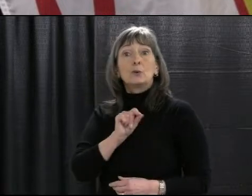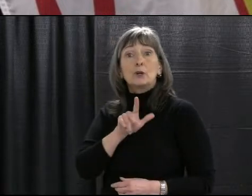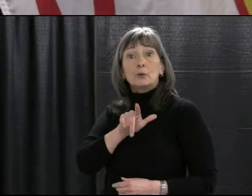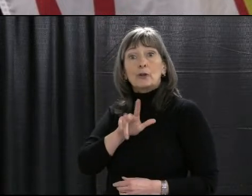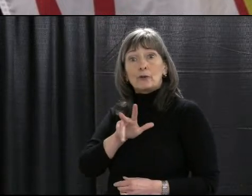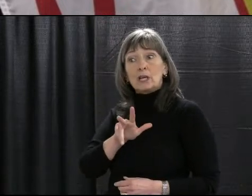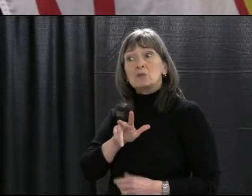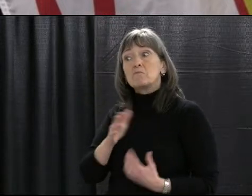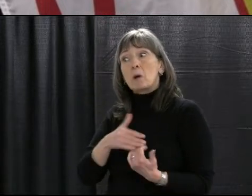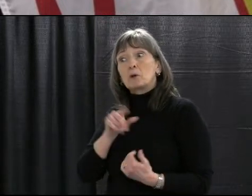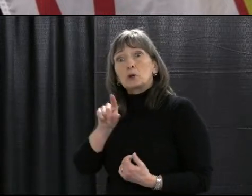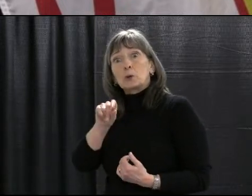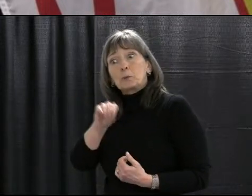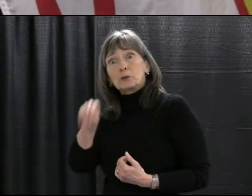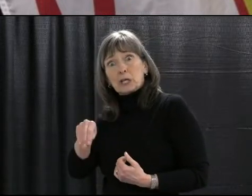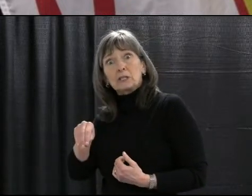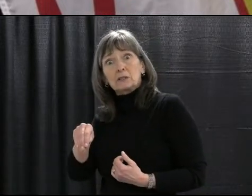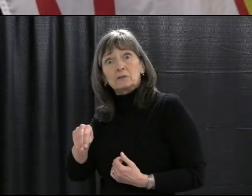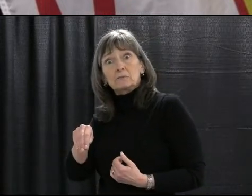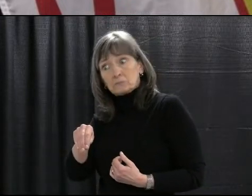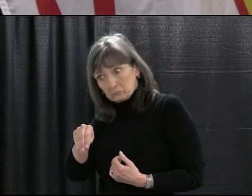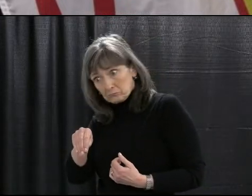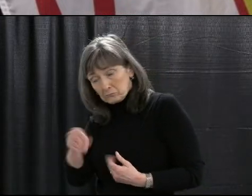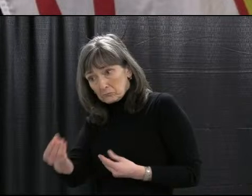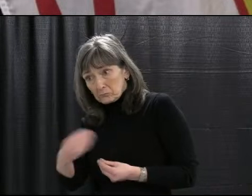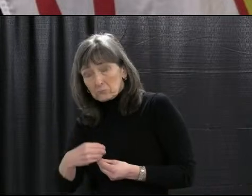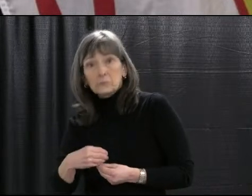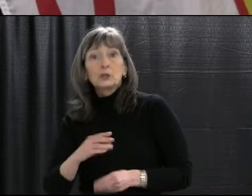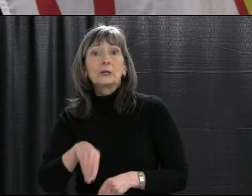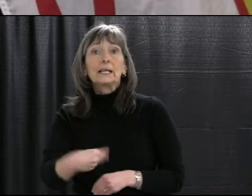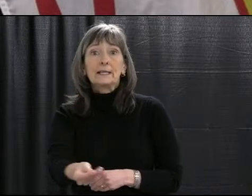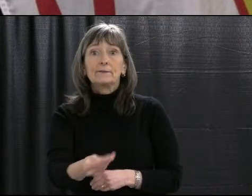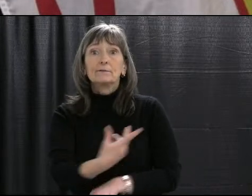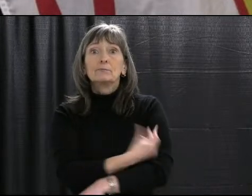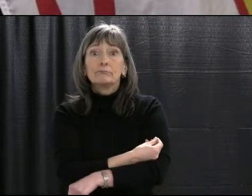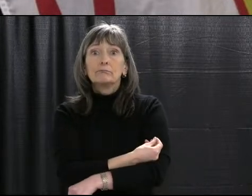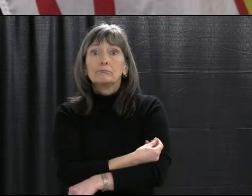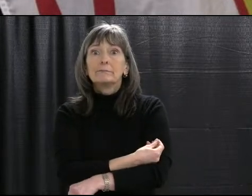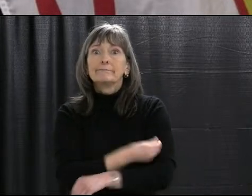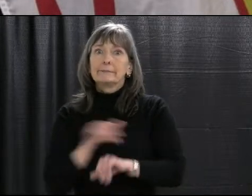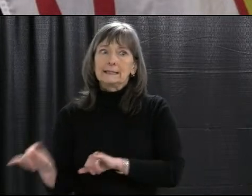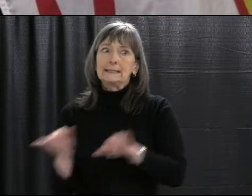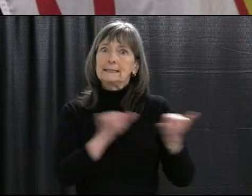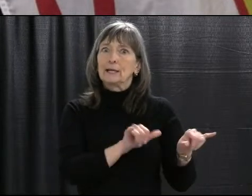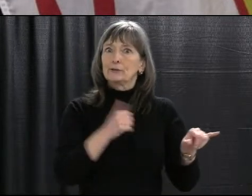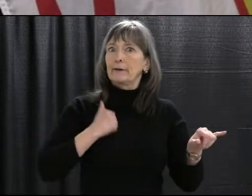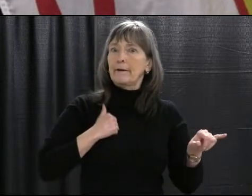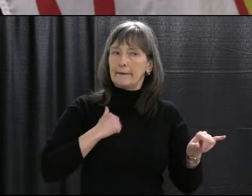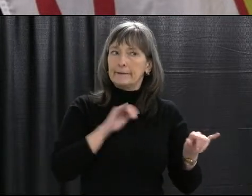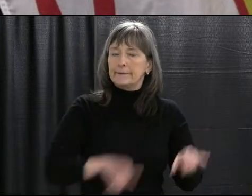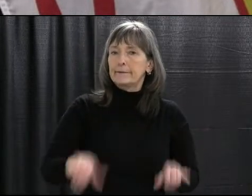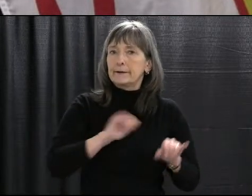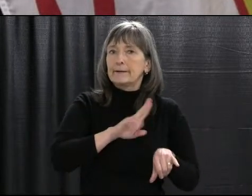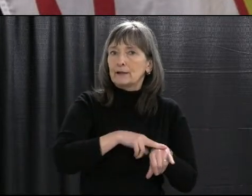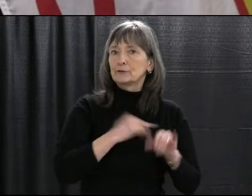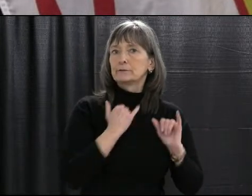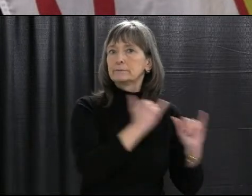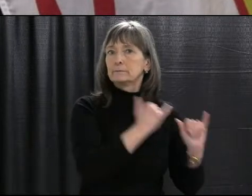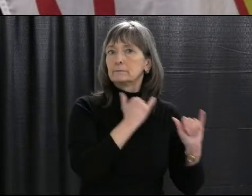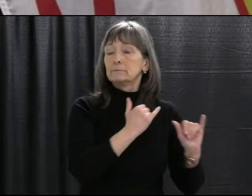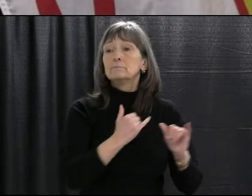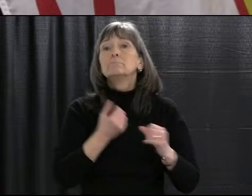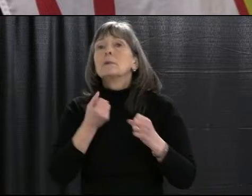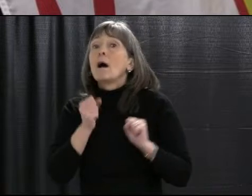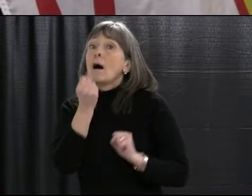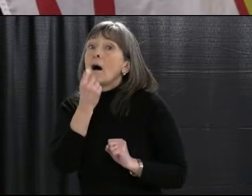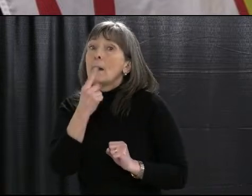eligible patients were administered thrombolytics, which is the national standard in Canada. Doctors try to give these drugs within